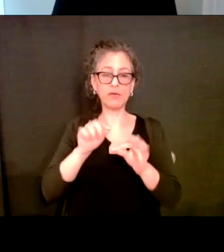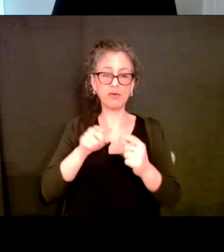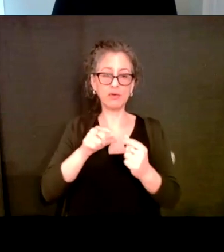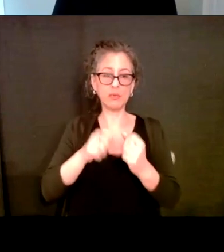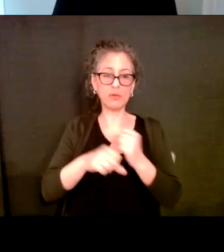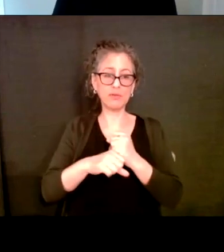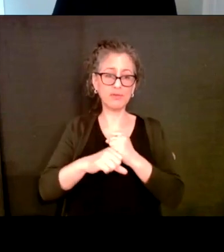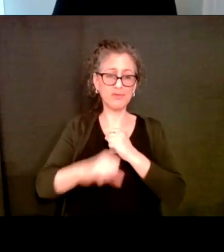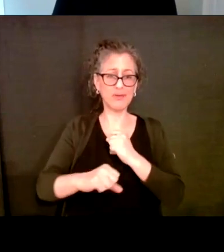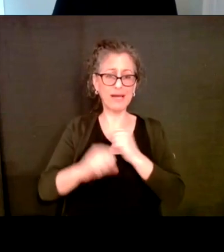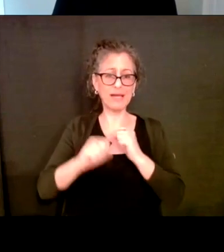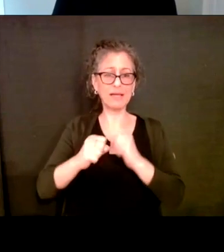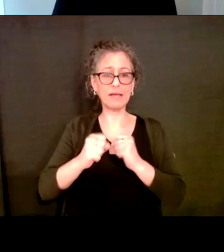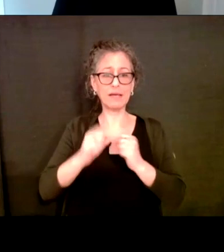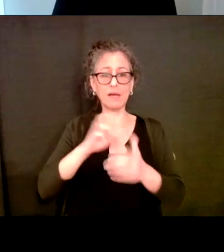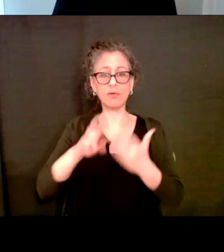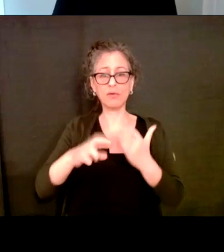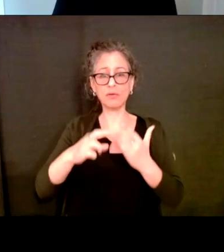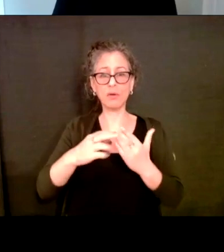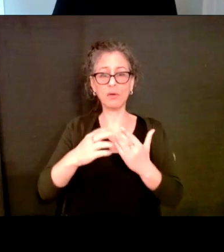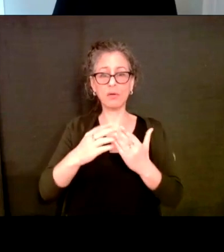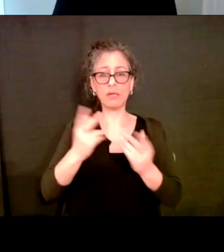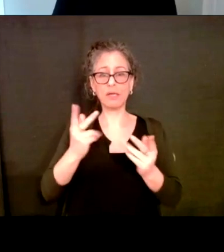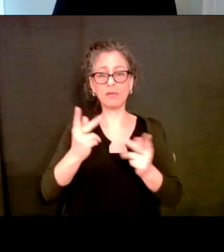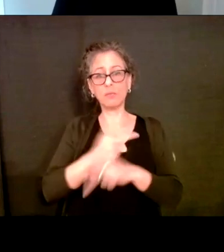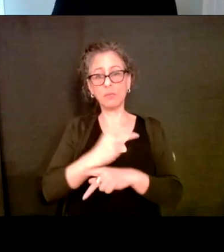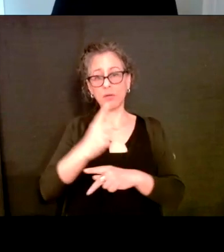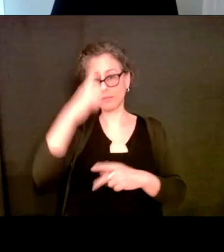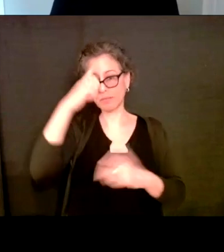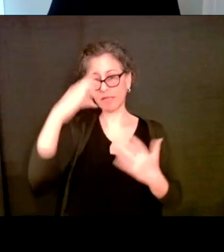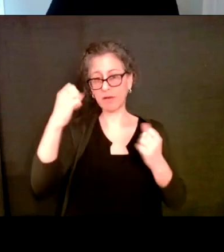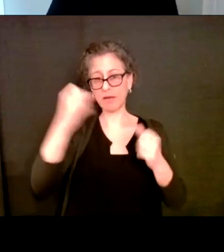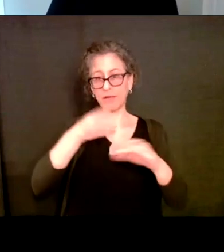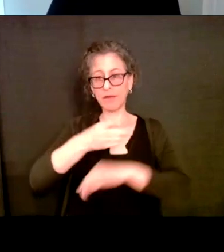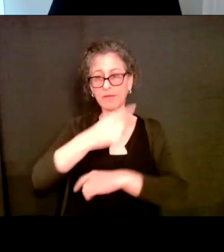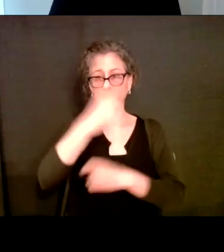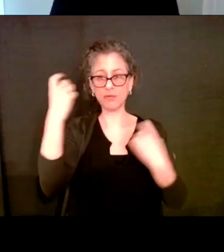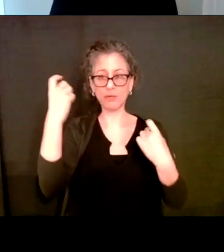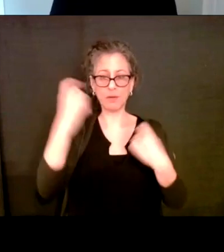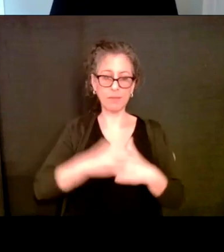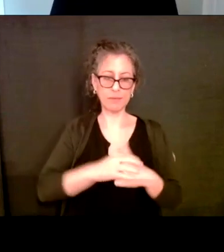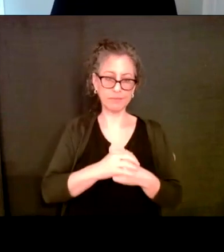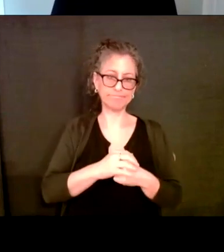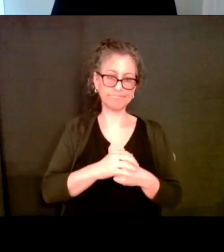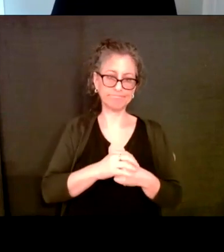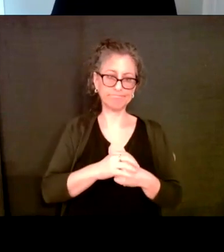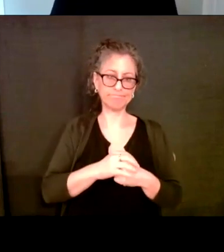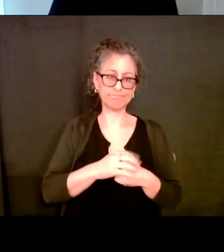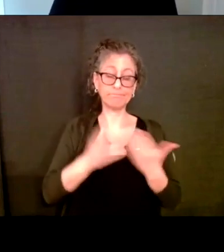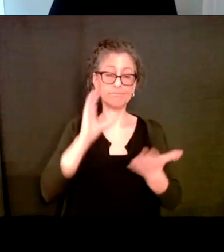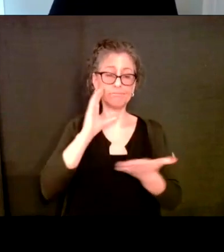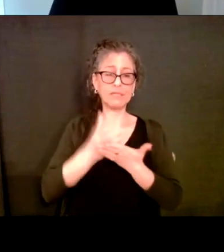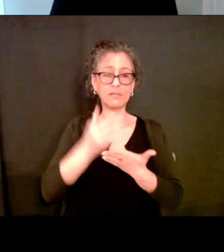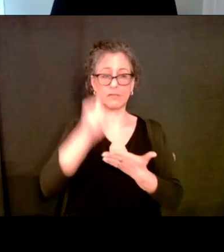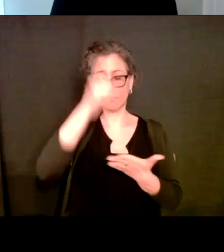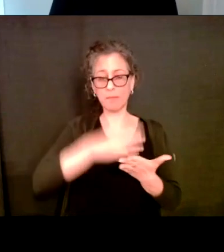in poor mental health, particularly after trauma. And on this slide is a picture of a man with